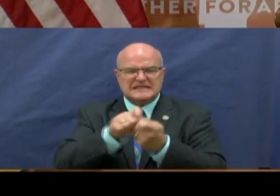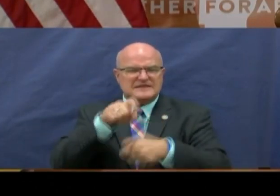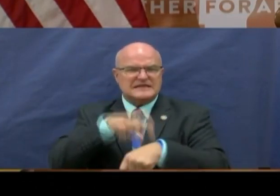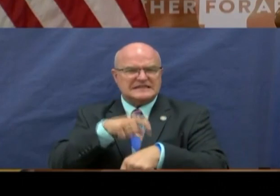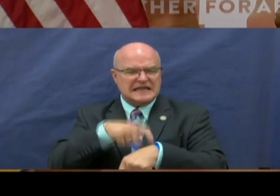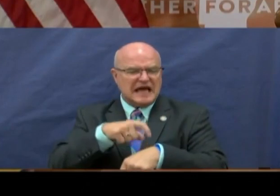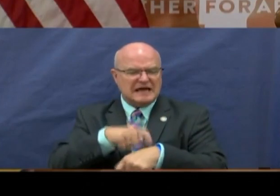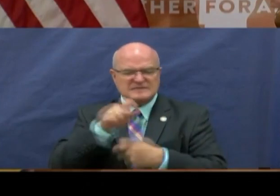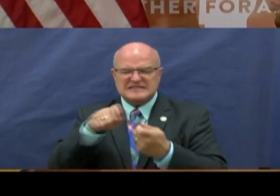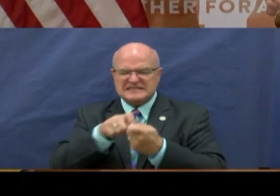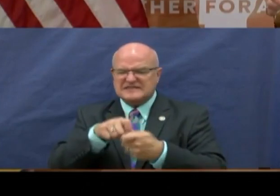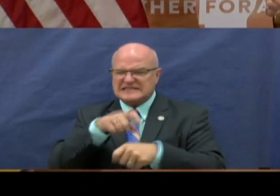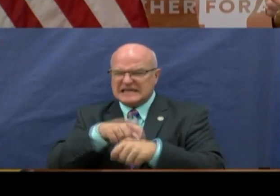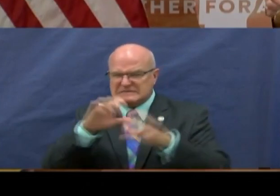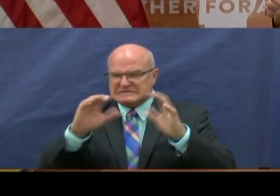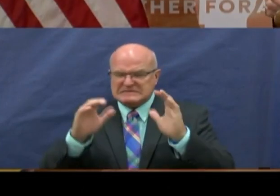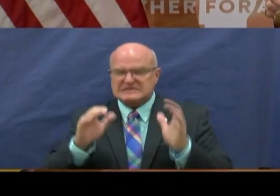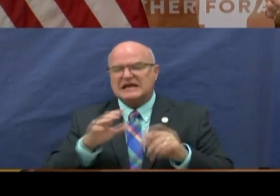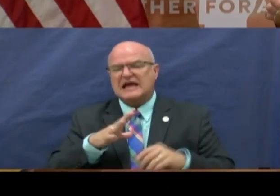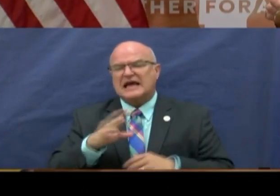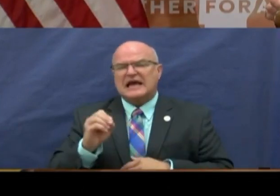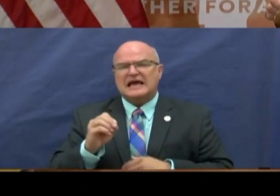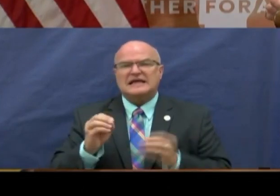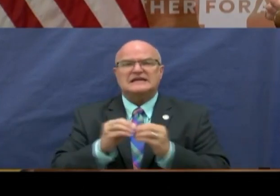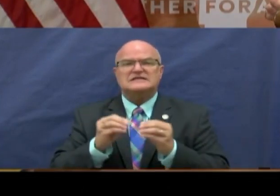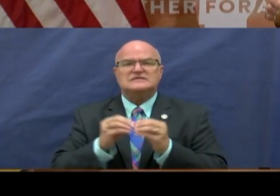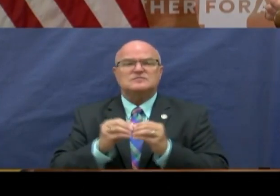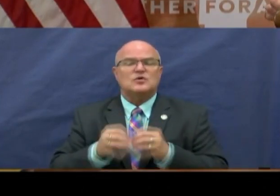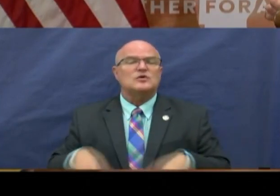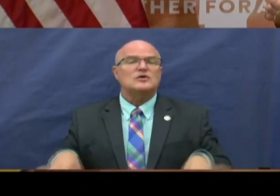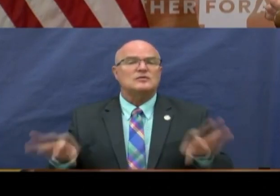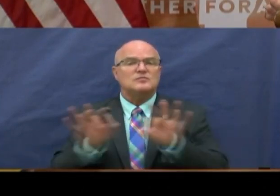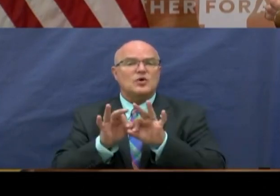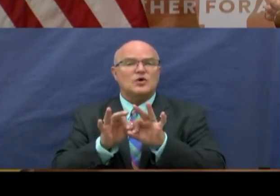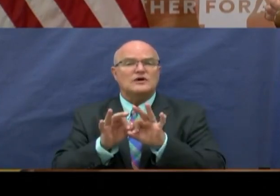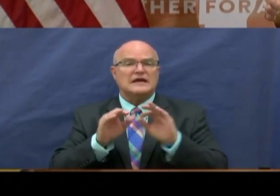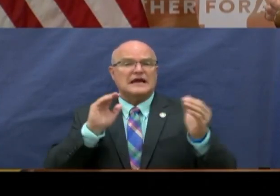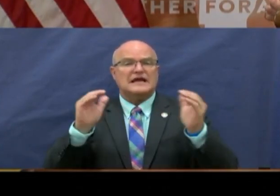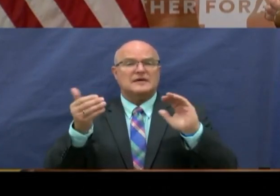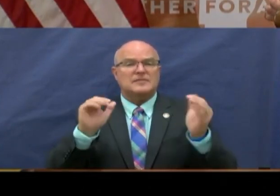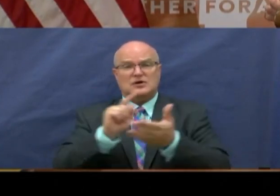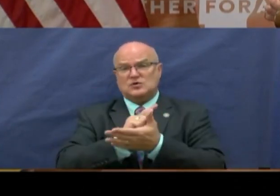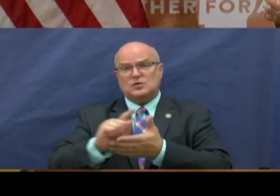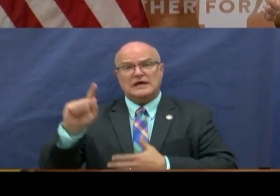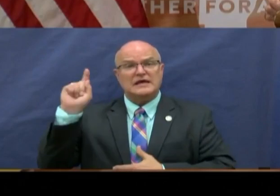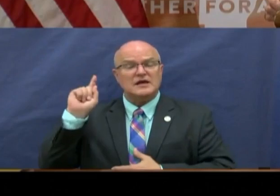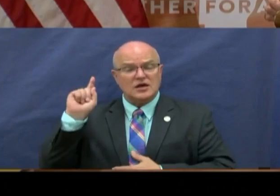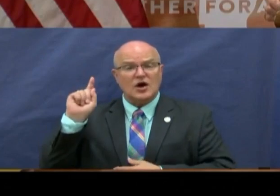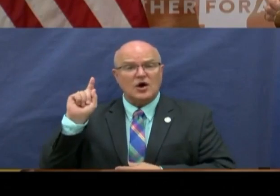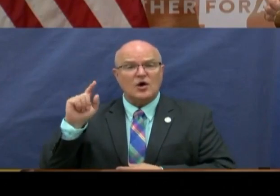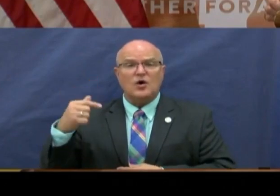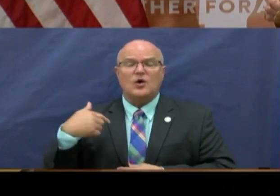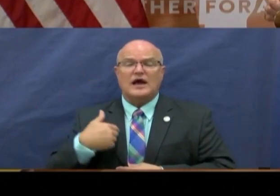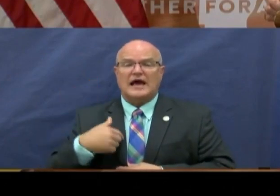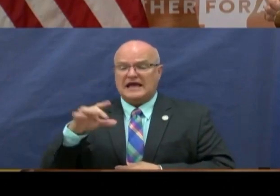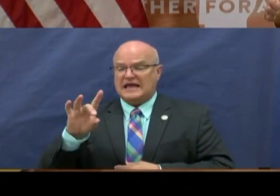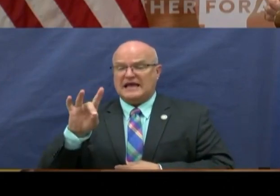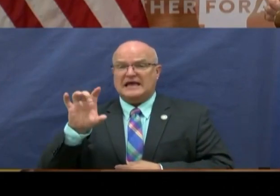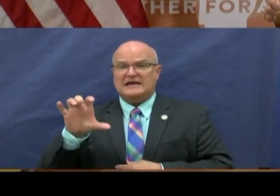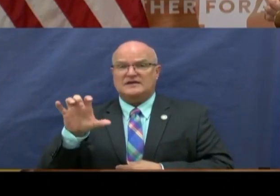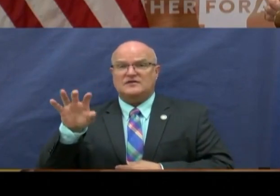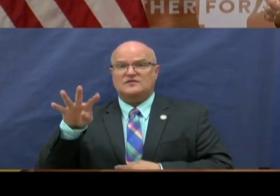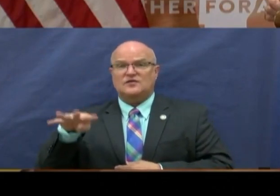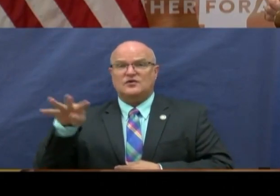time to specific time, and it's more relevant. And compared to a week ago, we went from